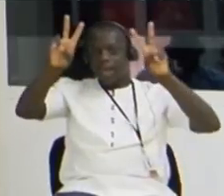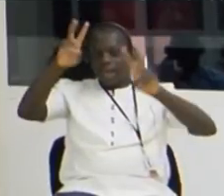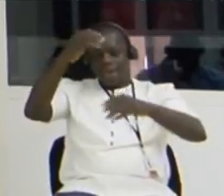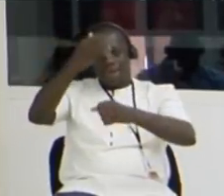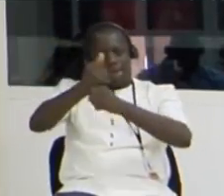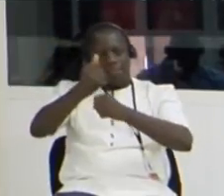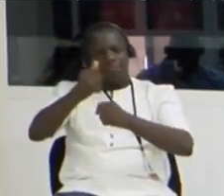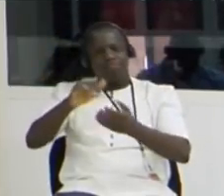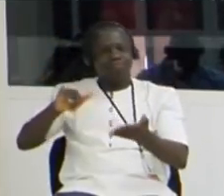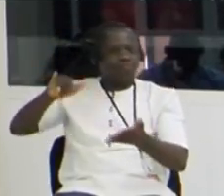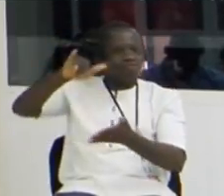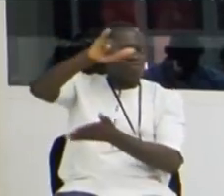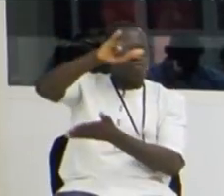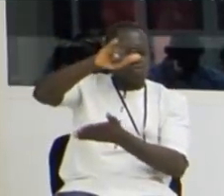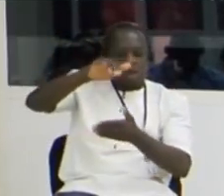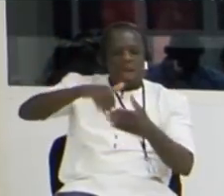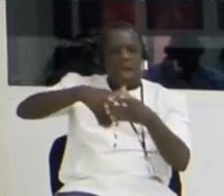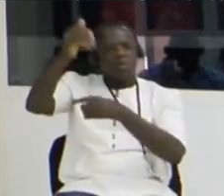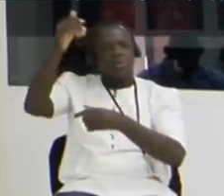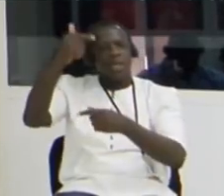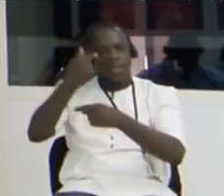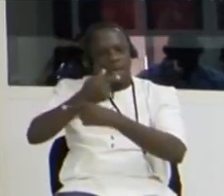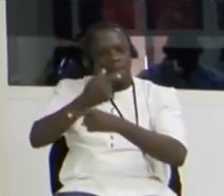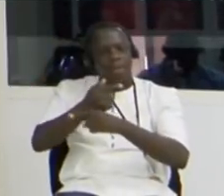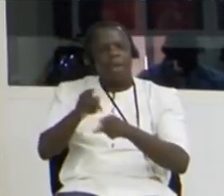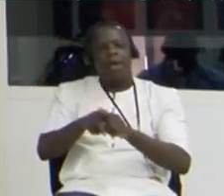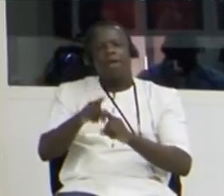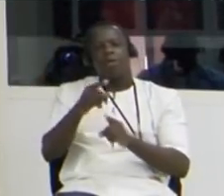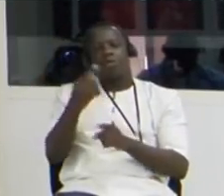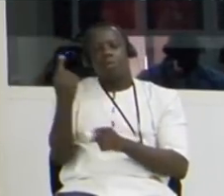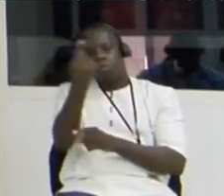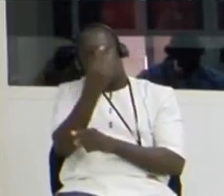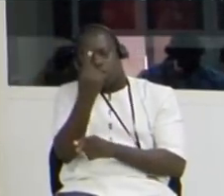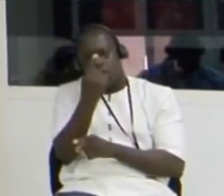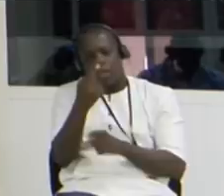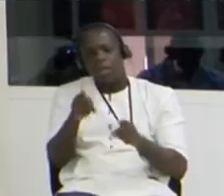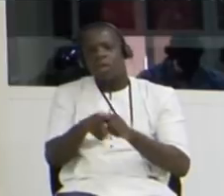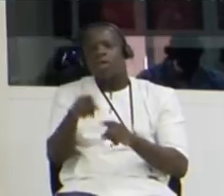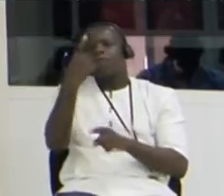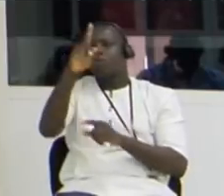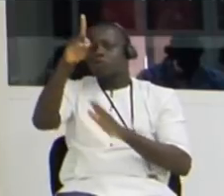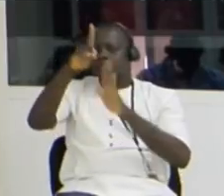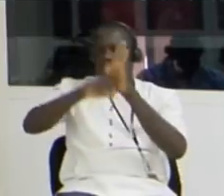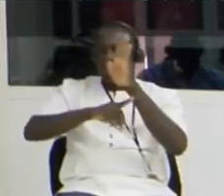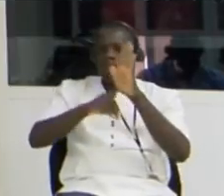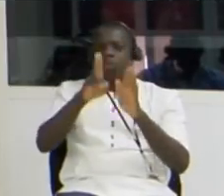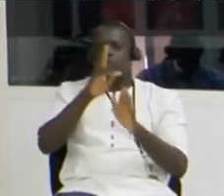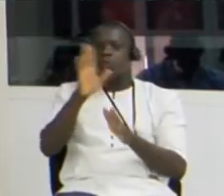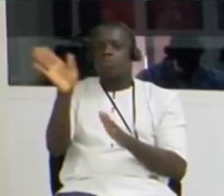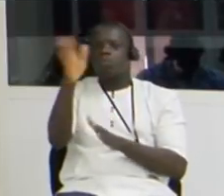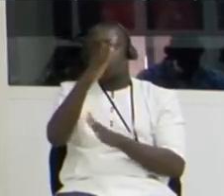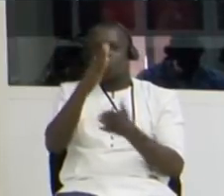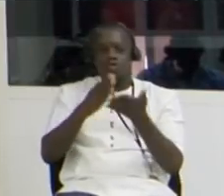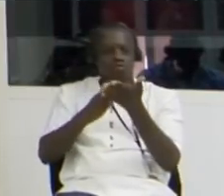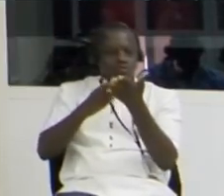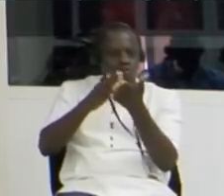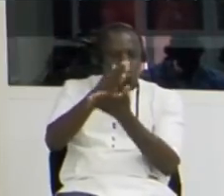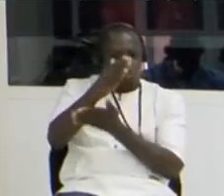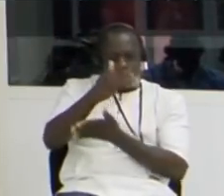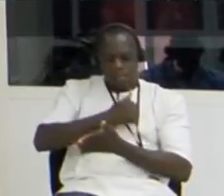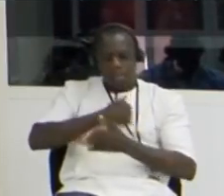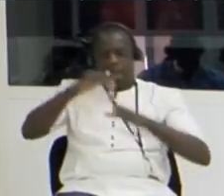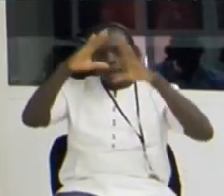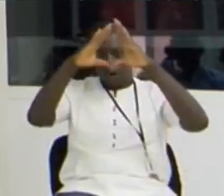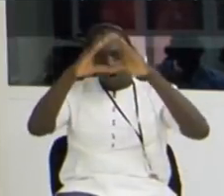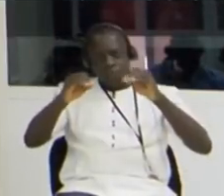programs? For the first edition, to my knowledge, and the ones that go through my